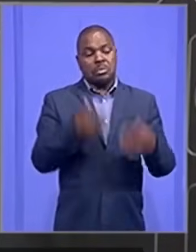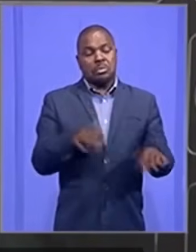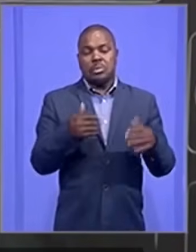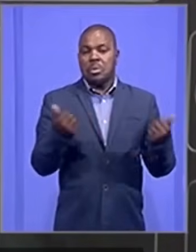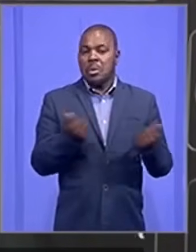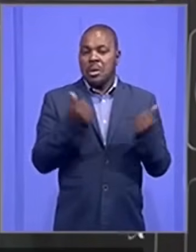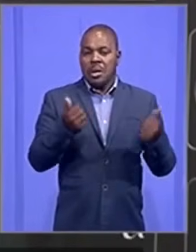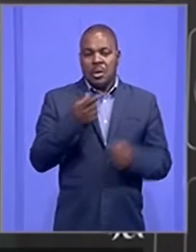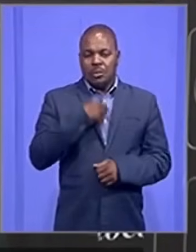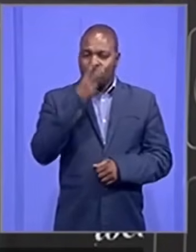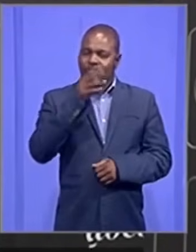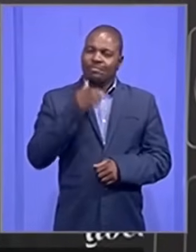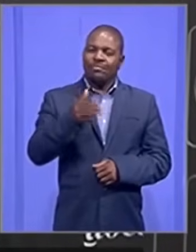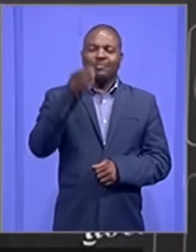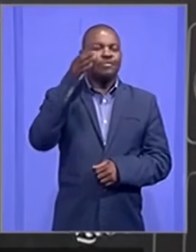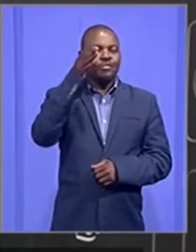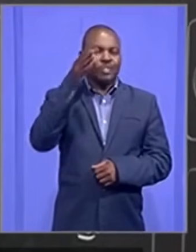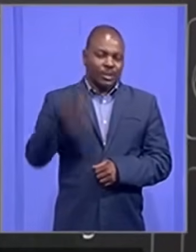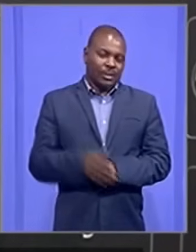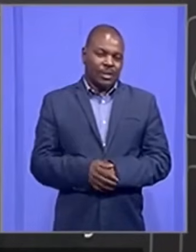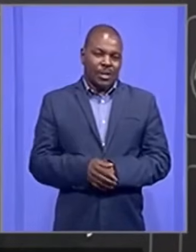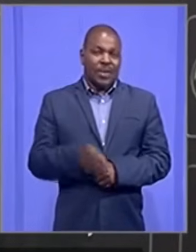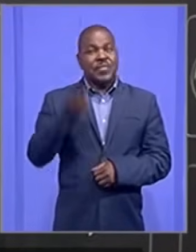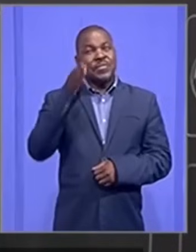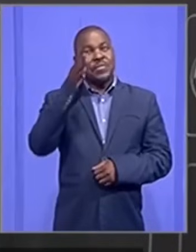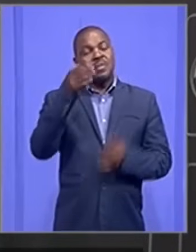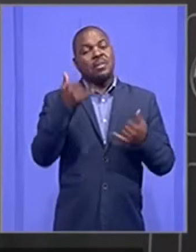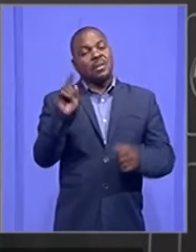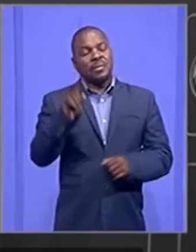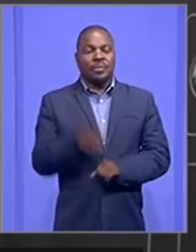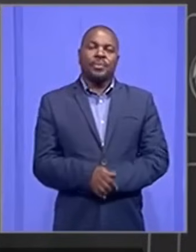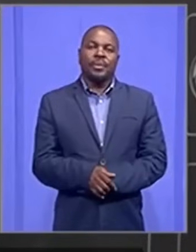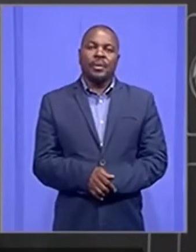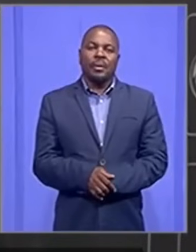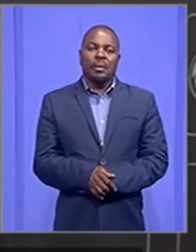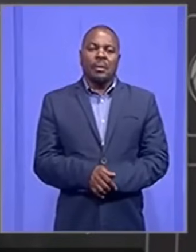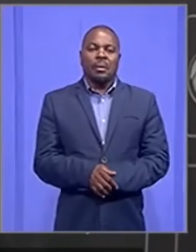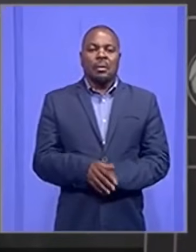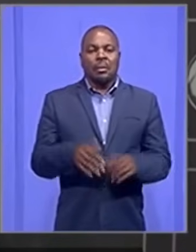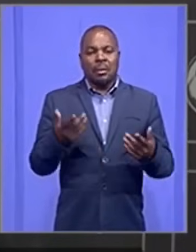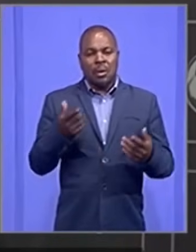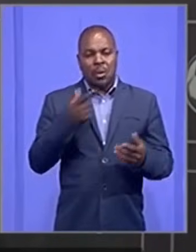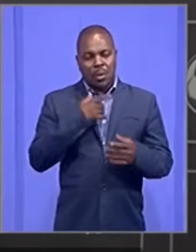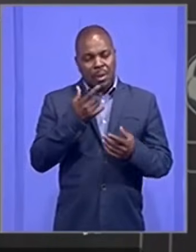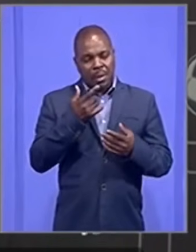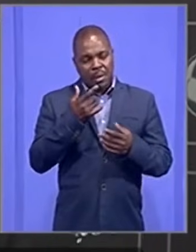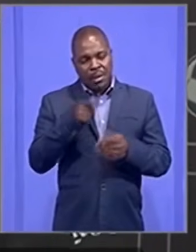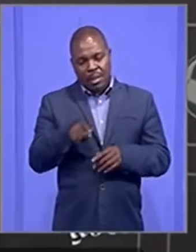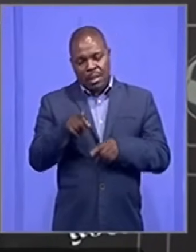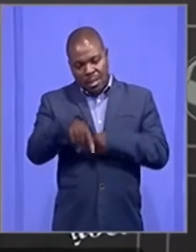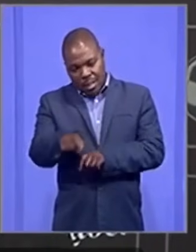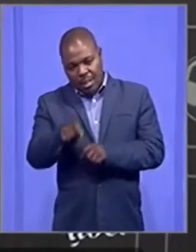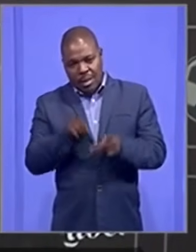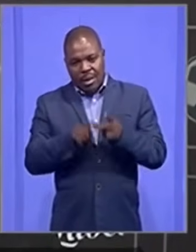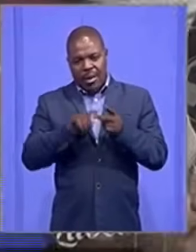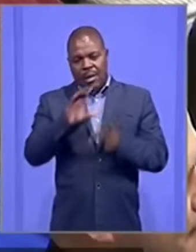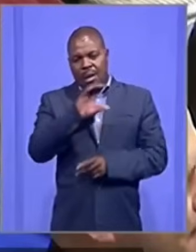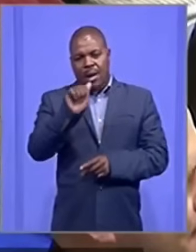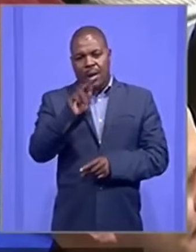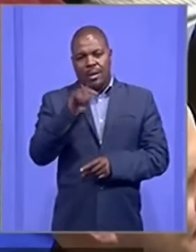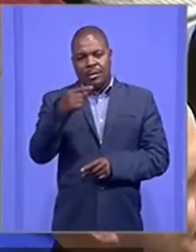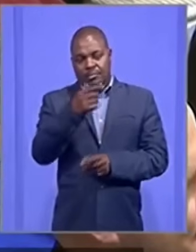already. We look for the future. Our future is now the Carling Cup and the league, and that's where our attention is right